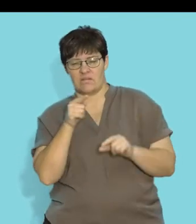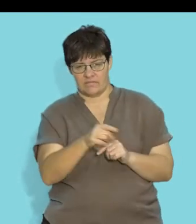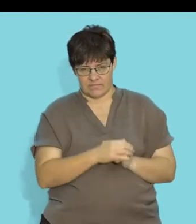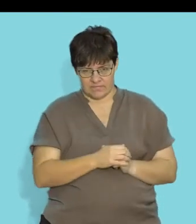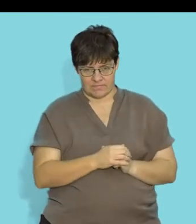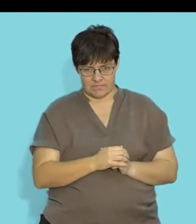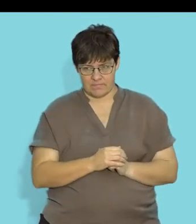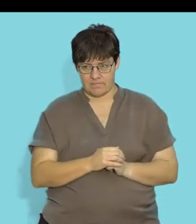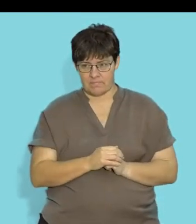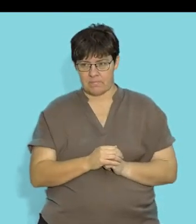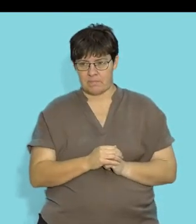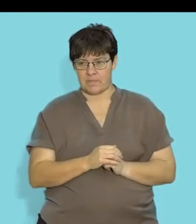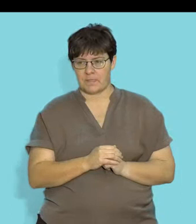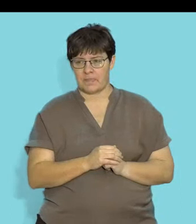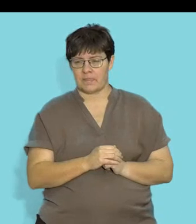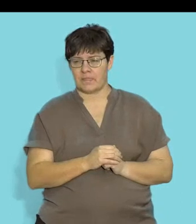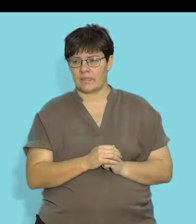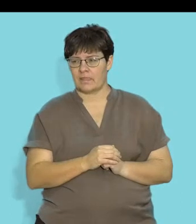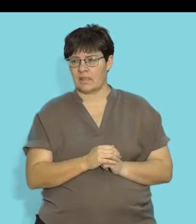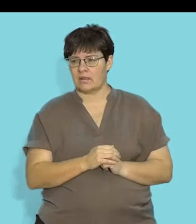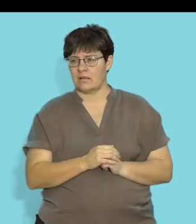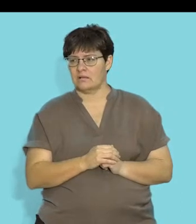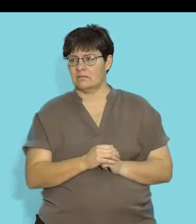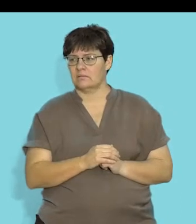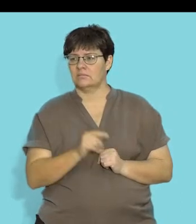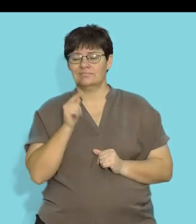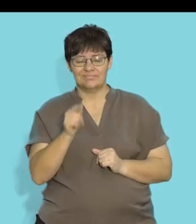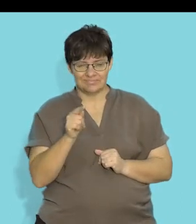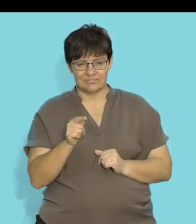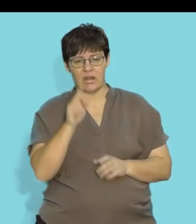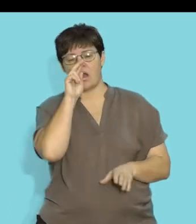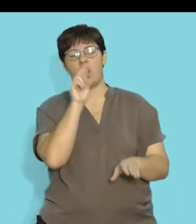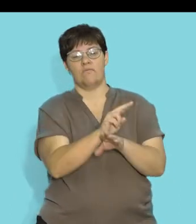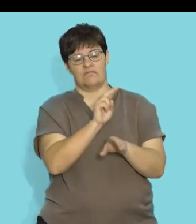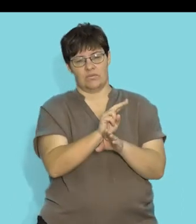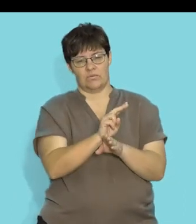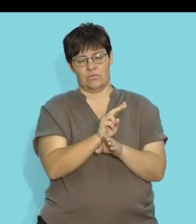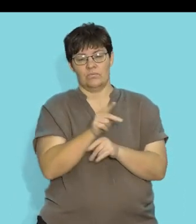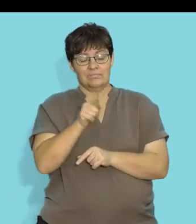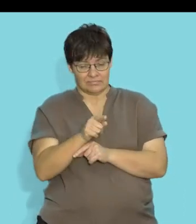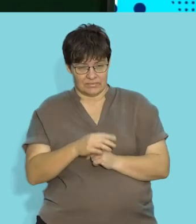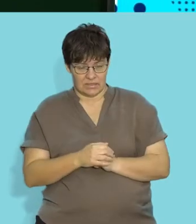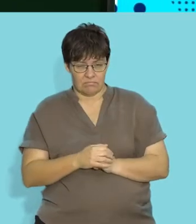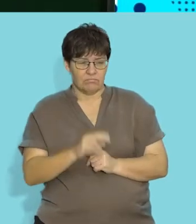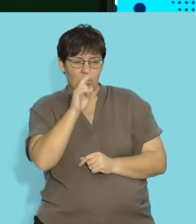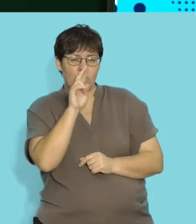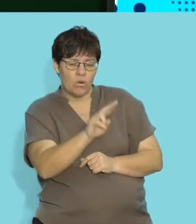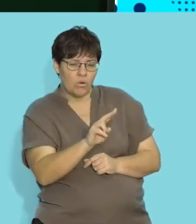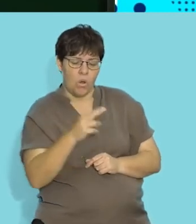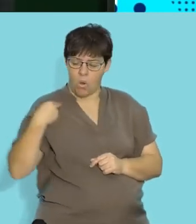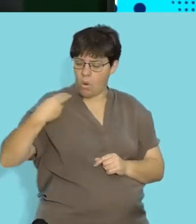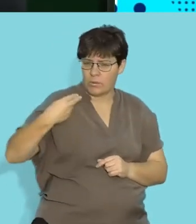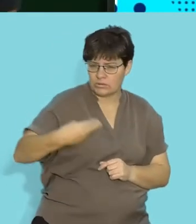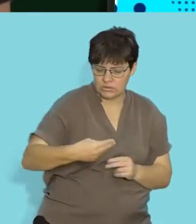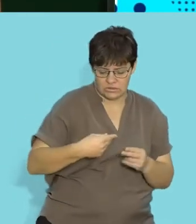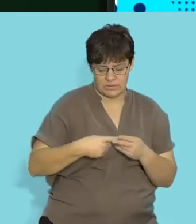of unit. Okay, so guys, that's an overview of this section. We've looked at